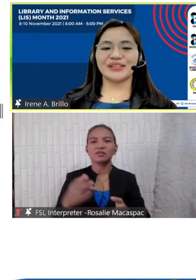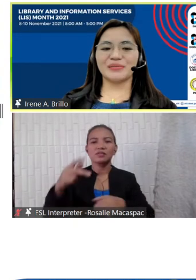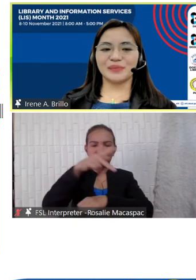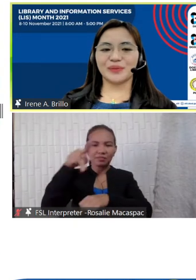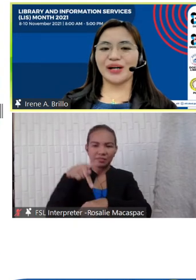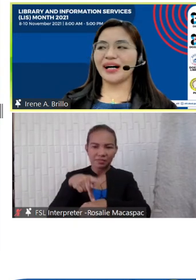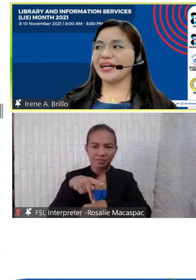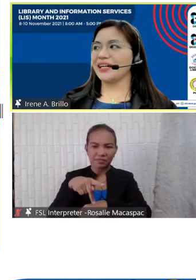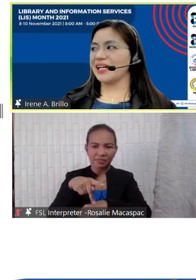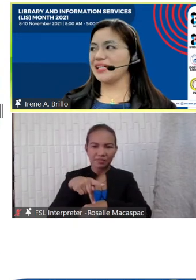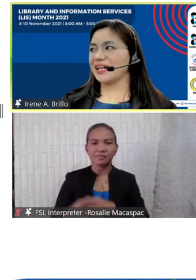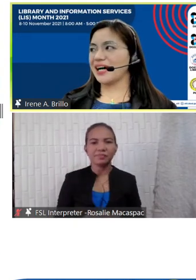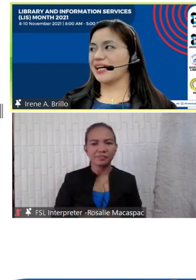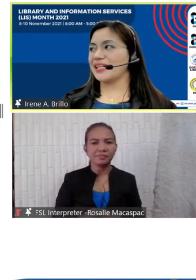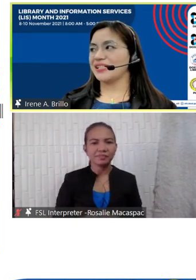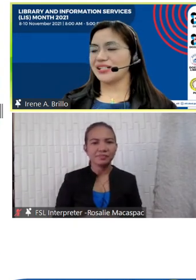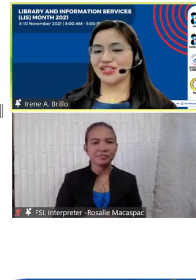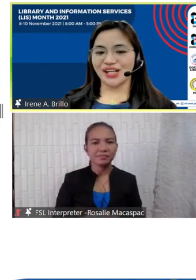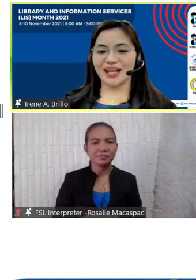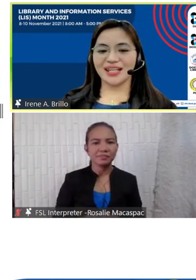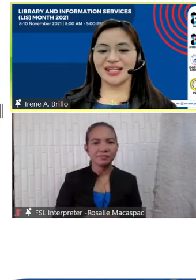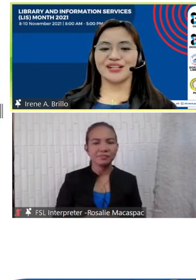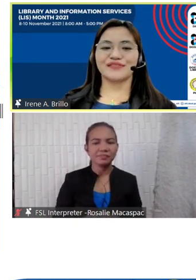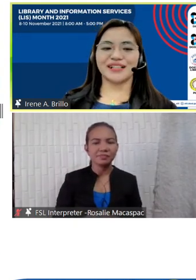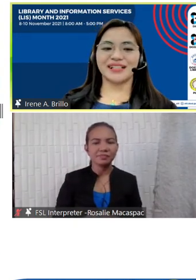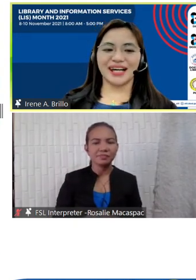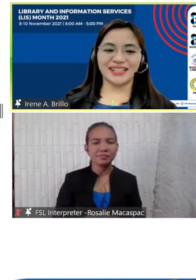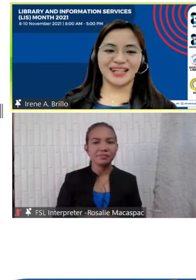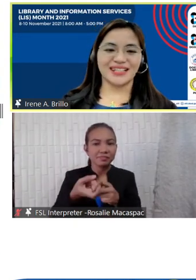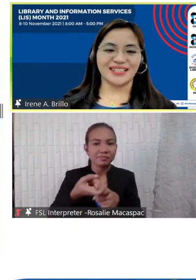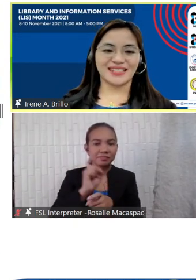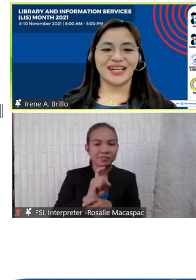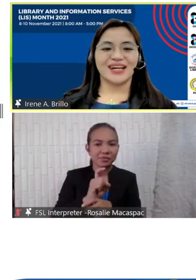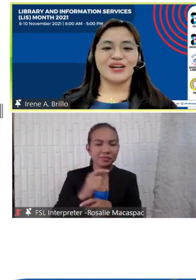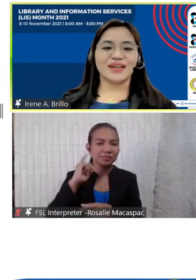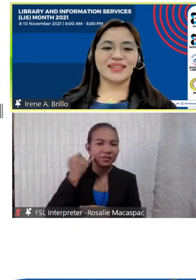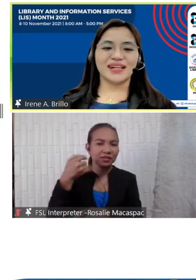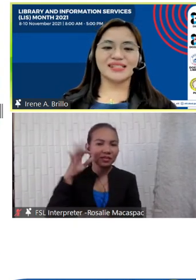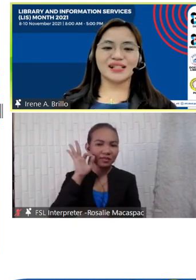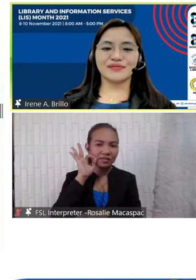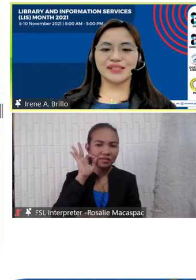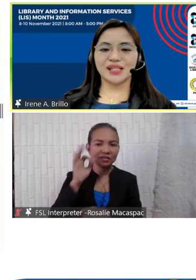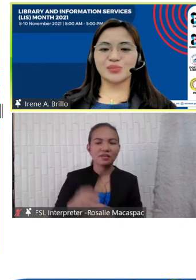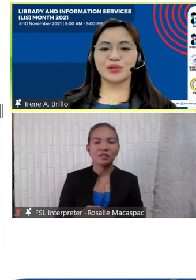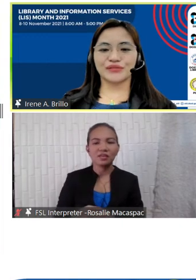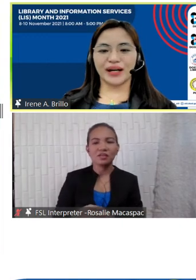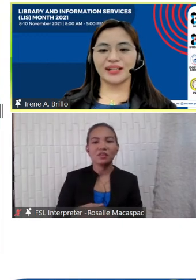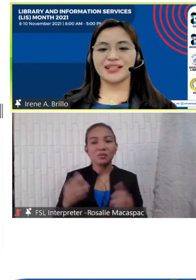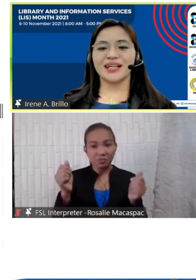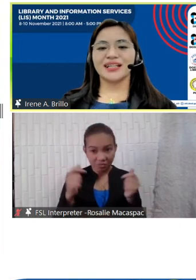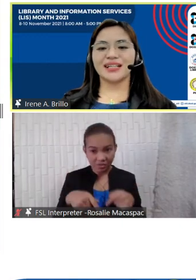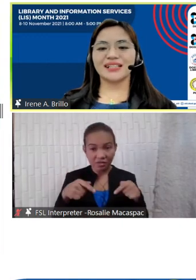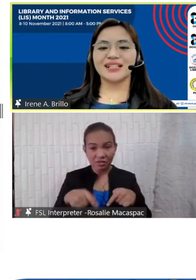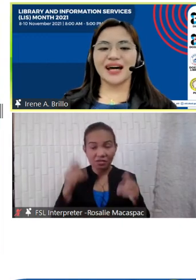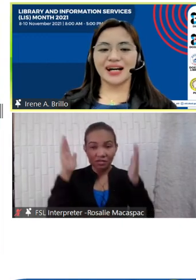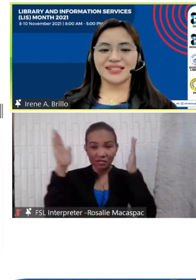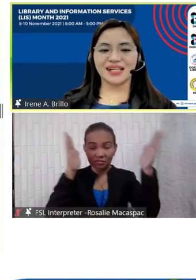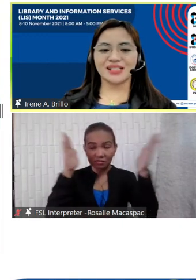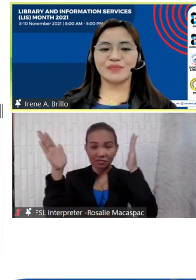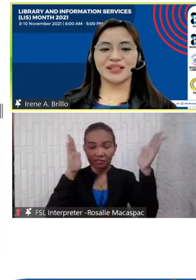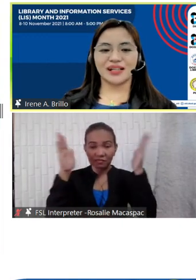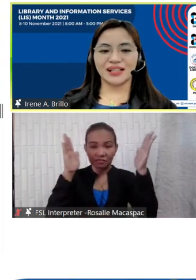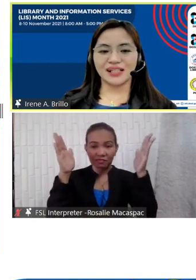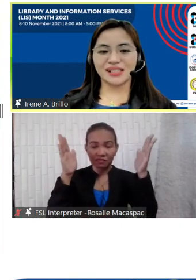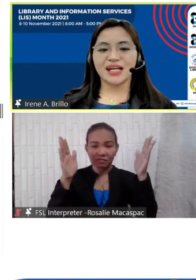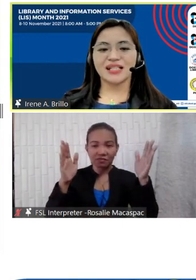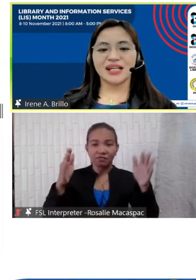Ayan, ito naman po ay galing kay Jenny Fernandez. With these services provided, it